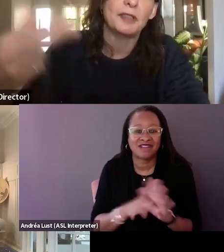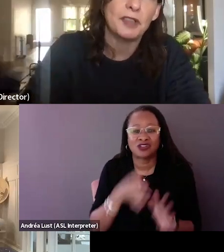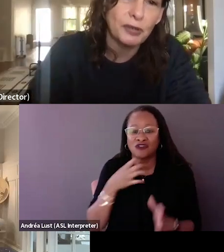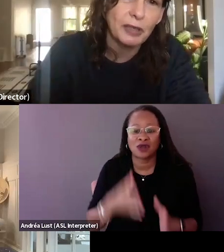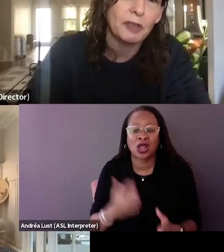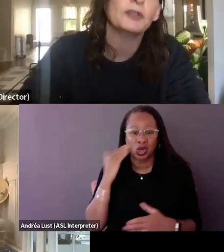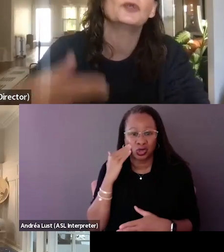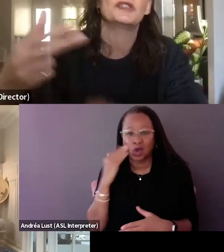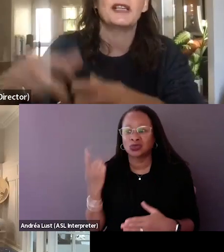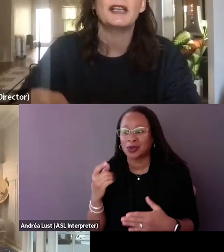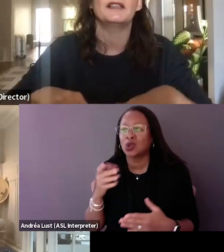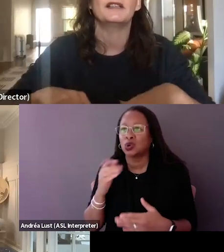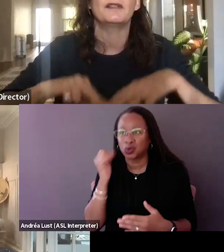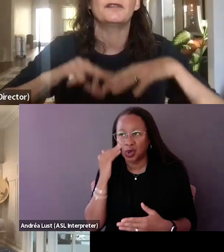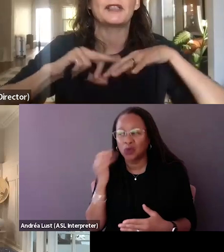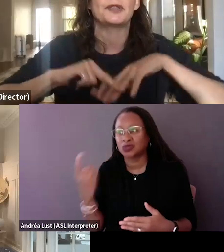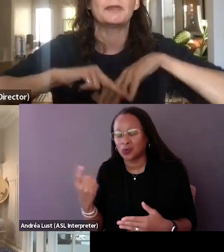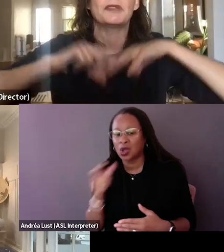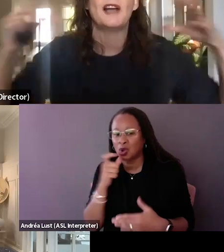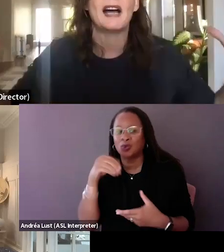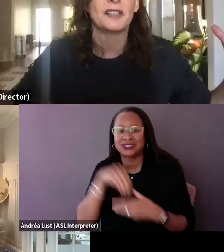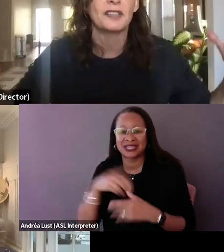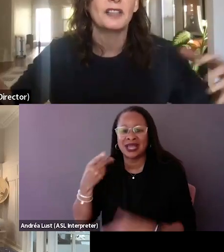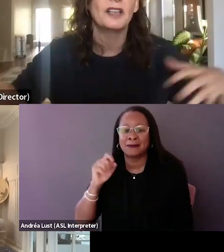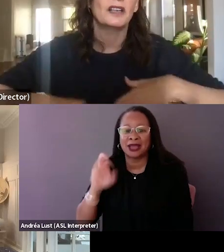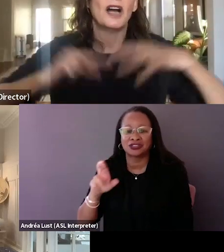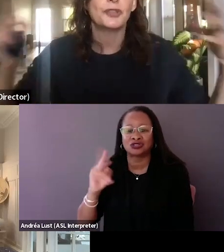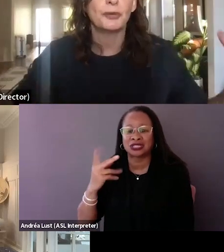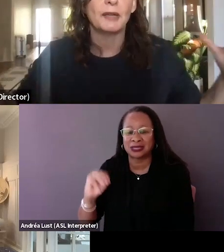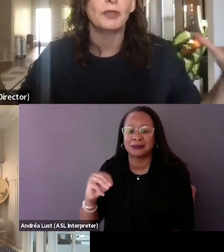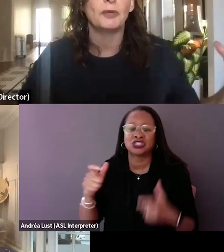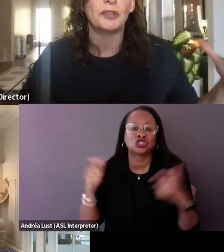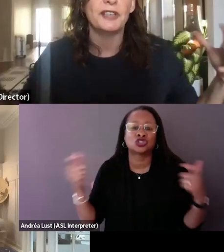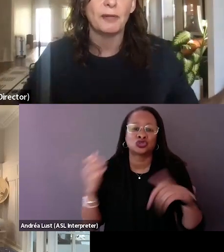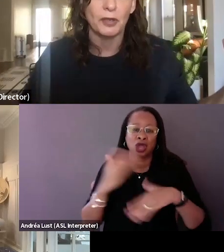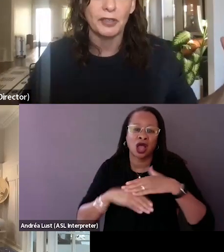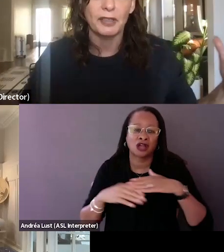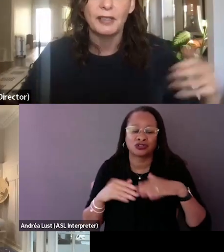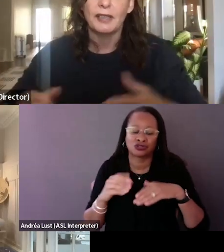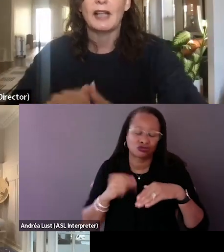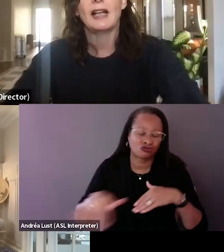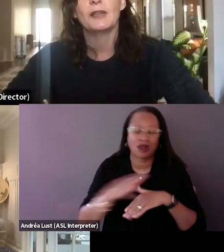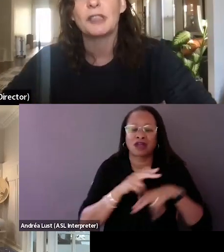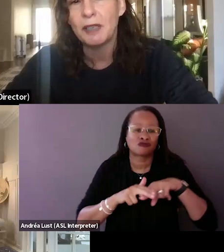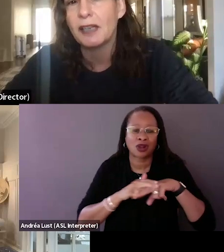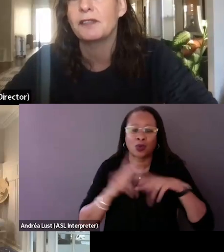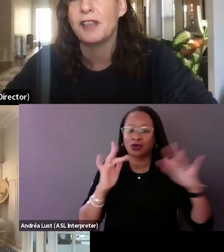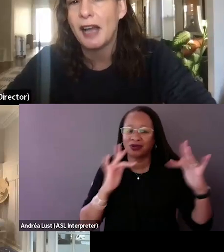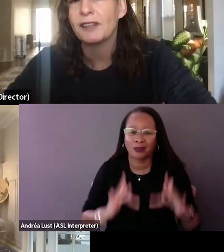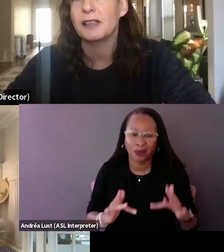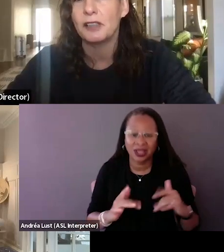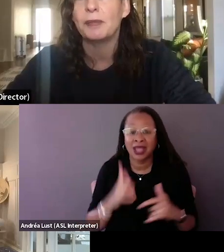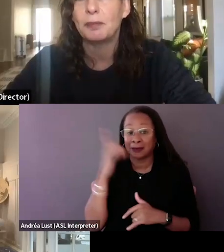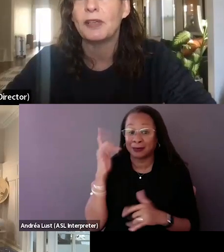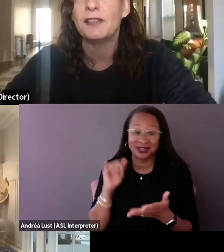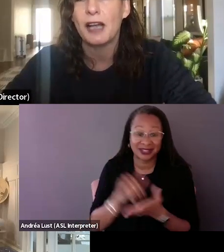who happened to know someone who was in Pastor Kim's vast underground railroad network. And it was because of